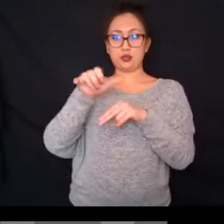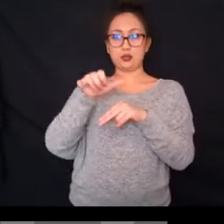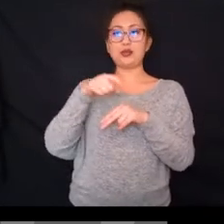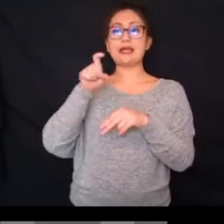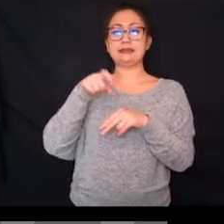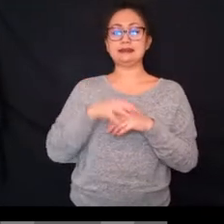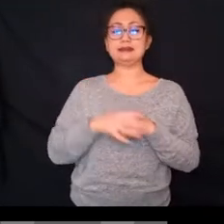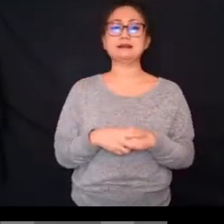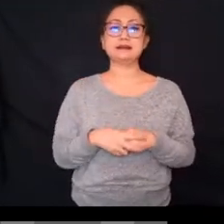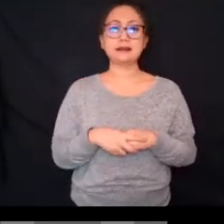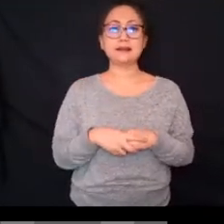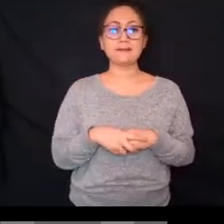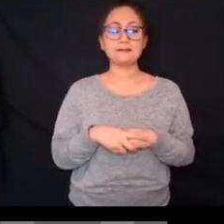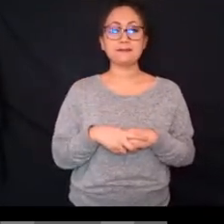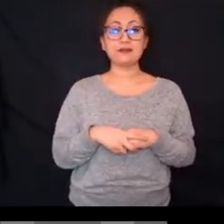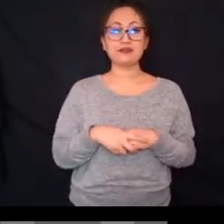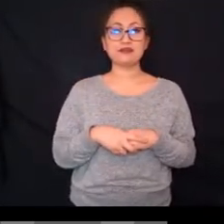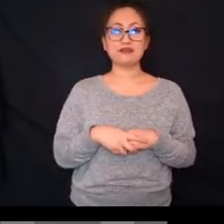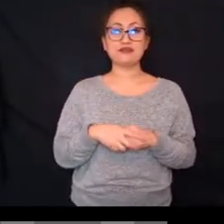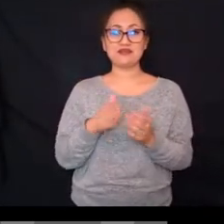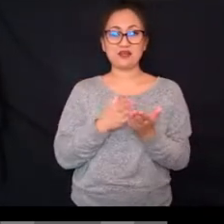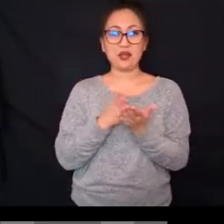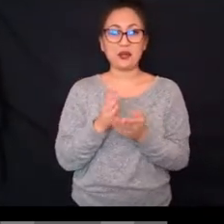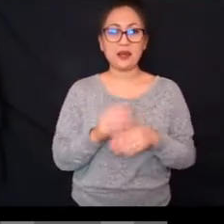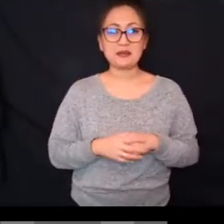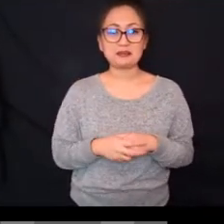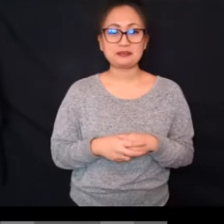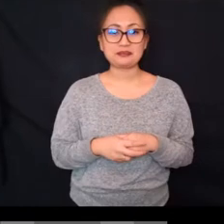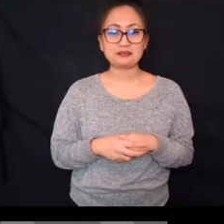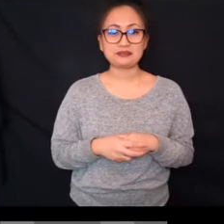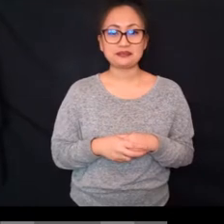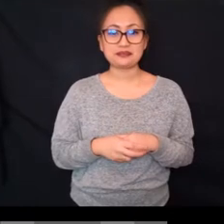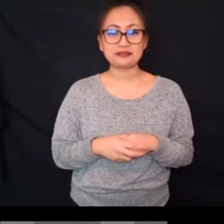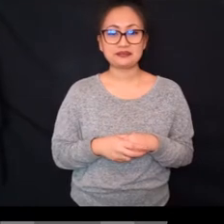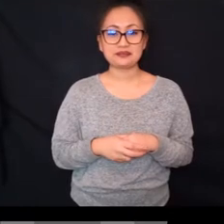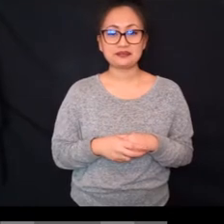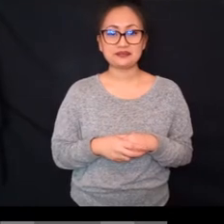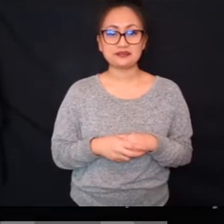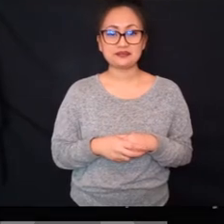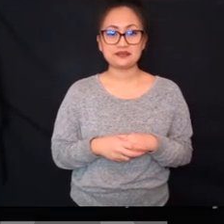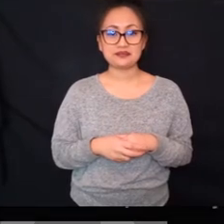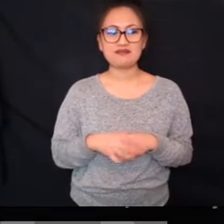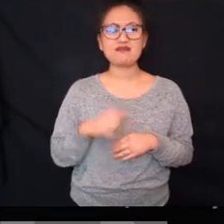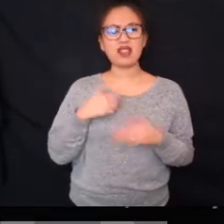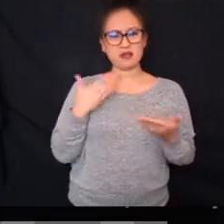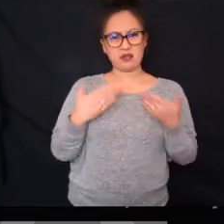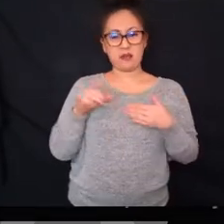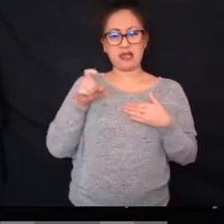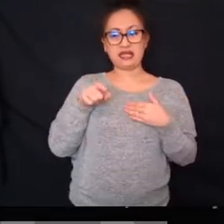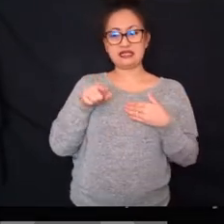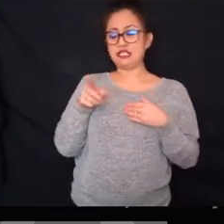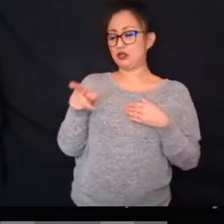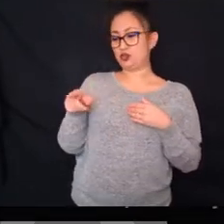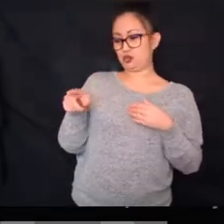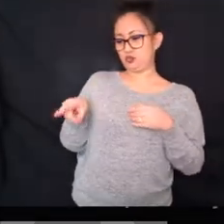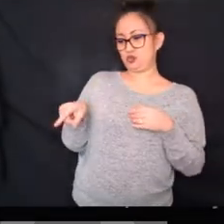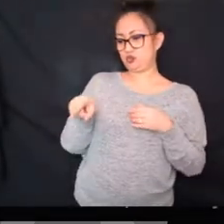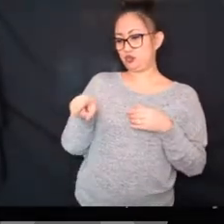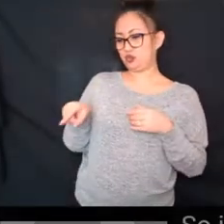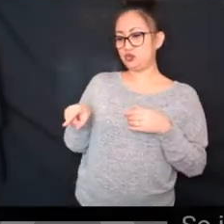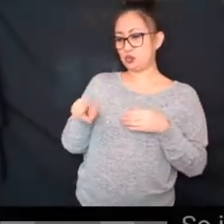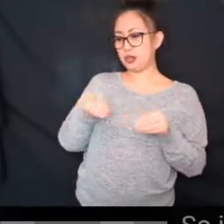All right. And I probably need you to move over a little bit because we've got 5